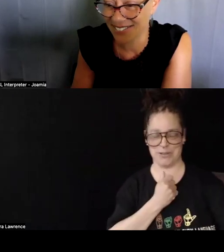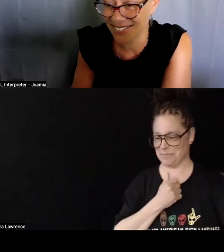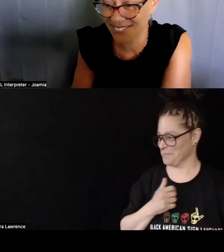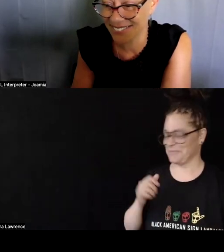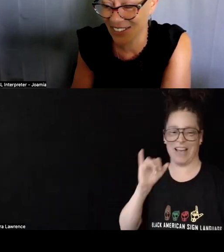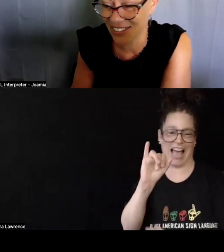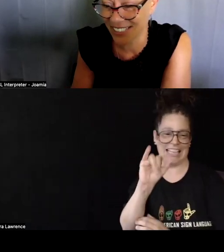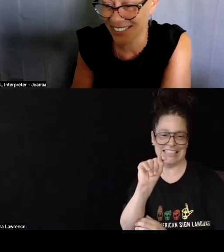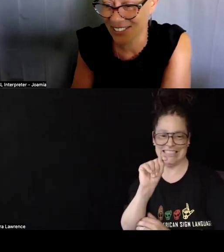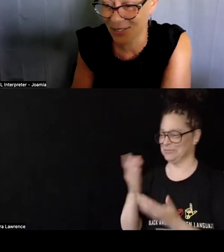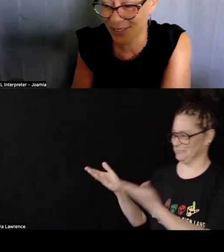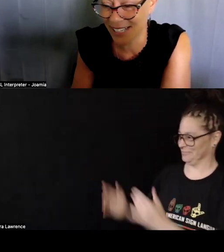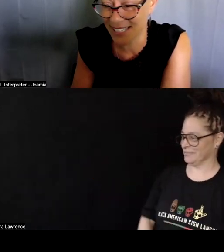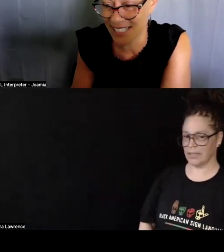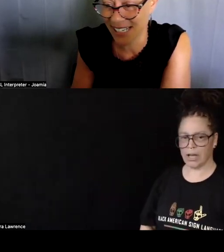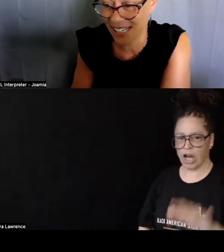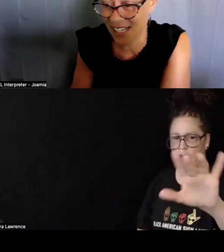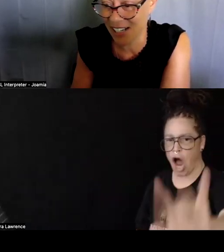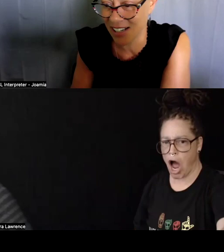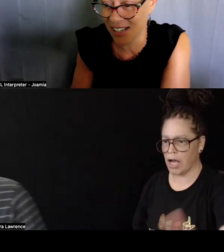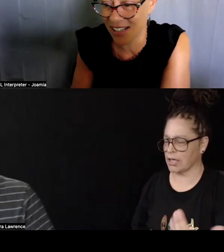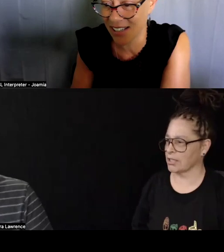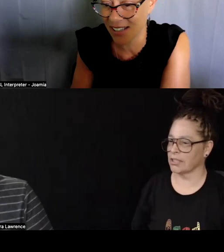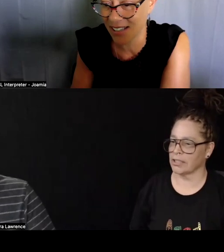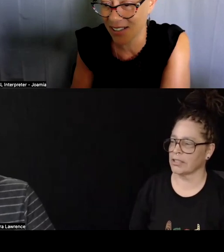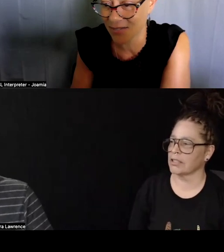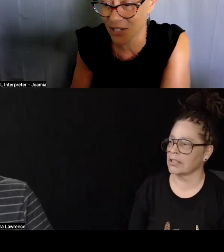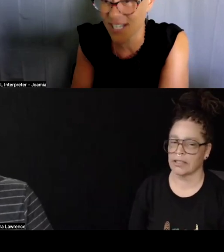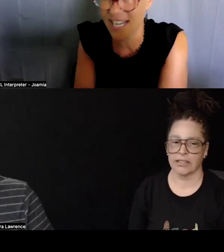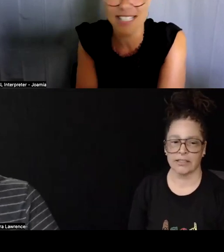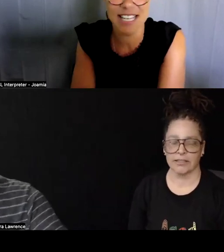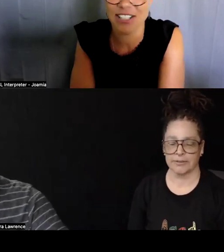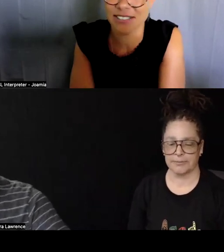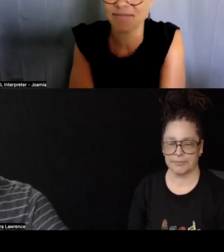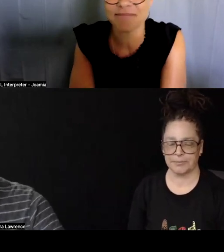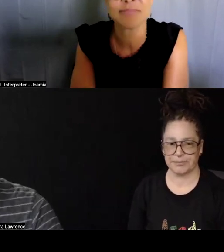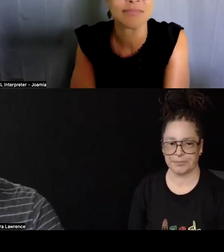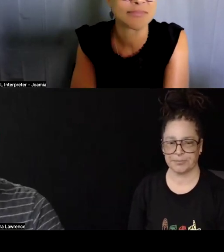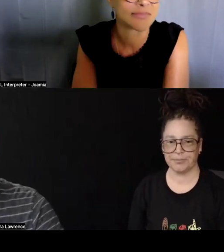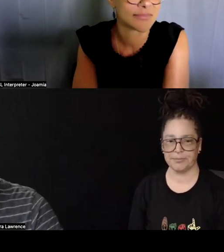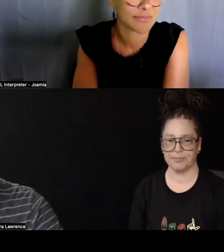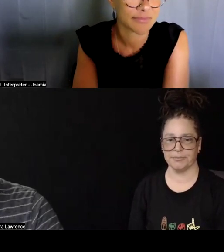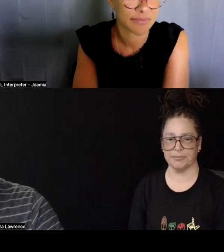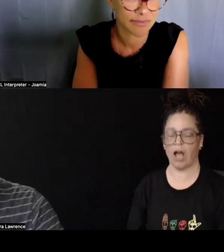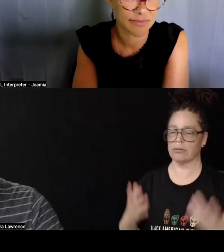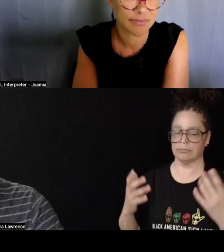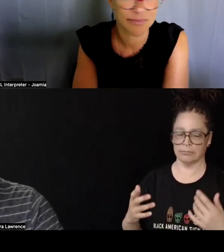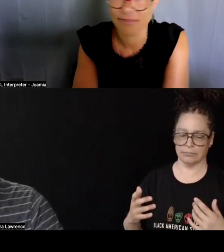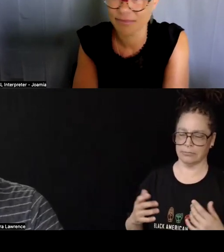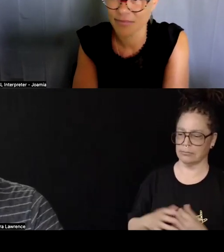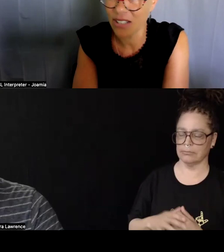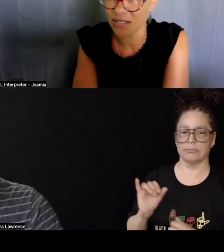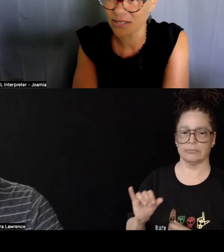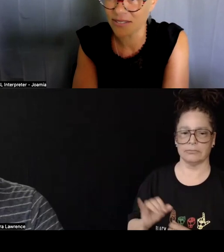Oh, hold on just a moment. IT person is here.